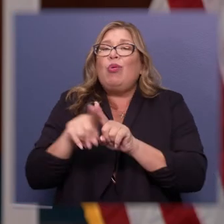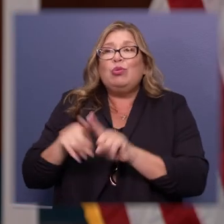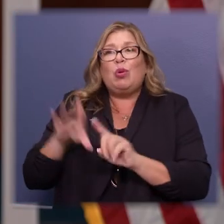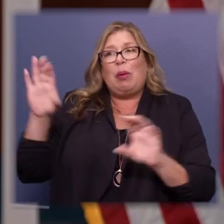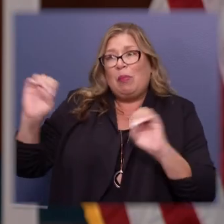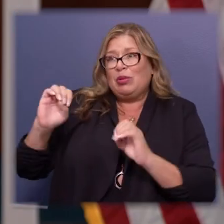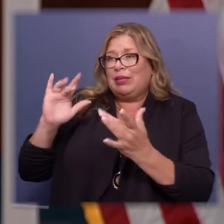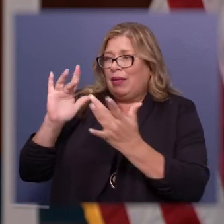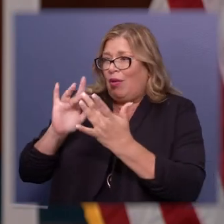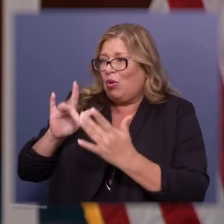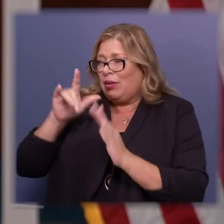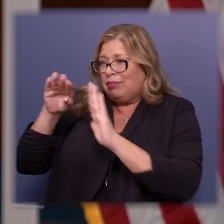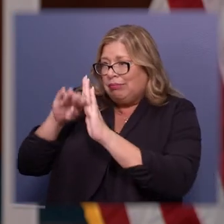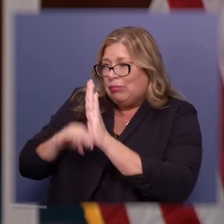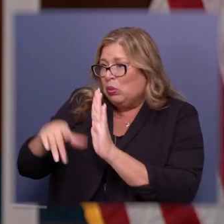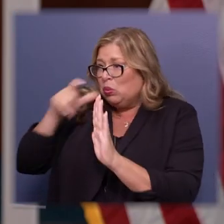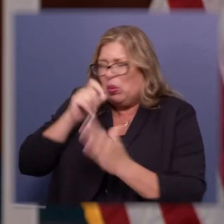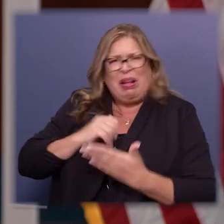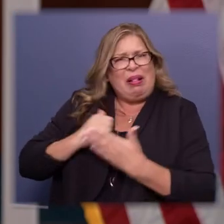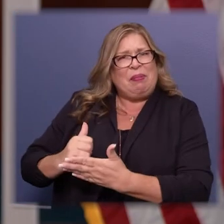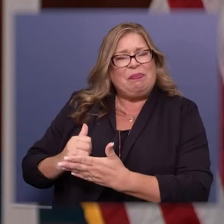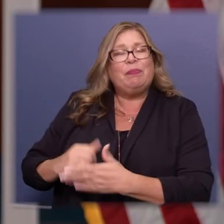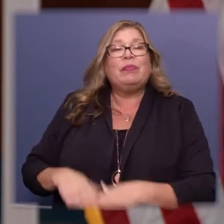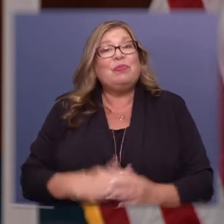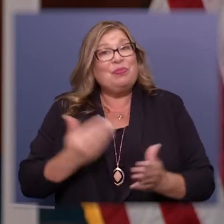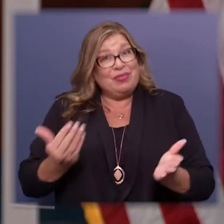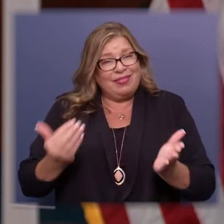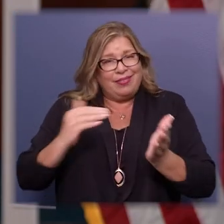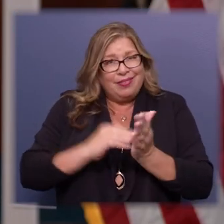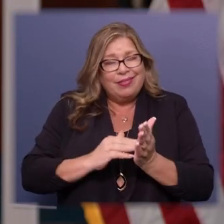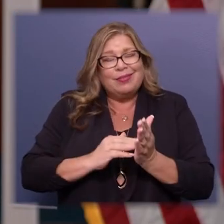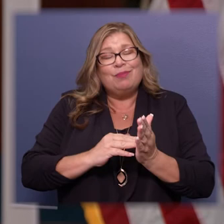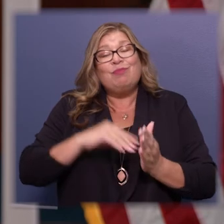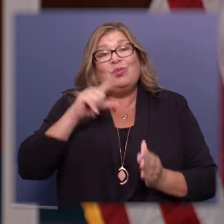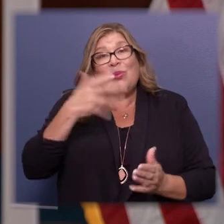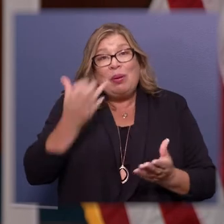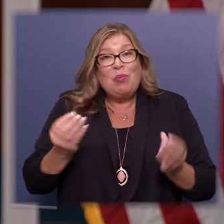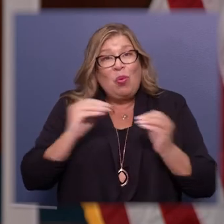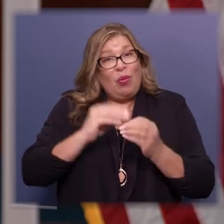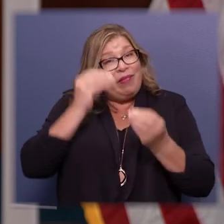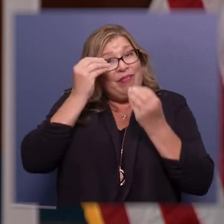Once again, you can find more information on preparedness at